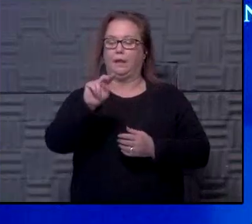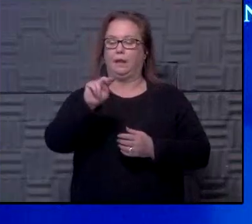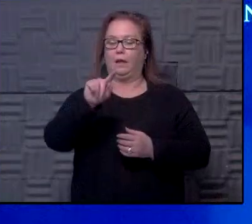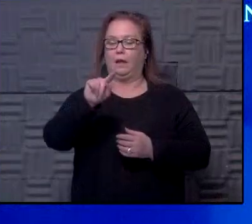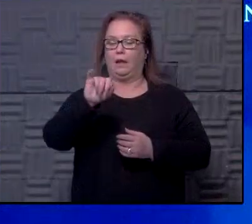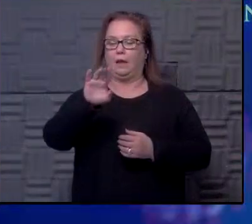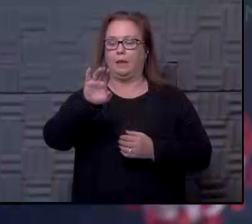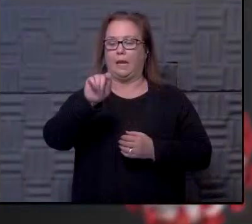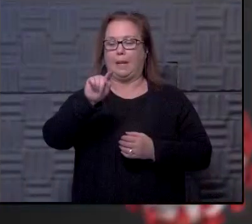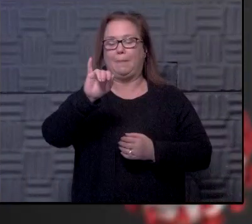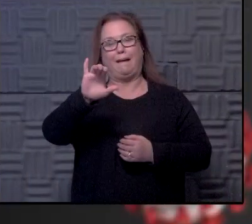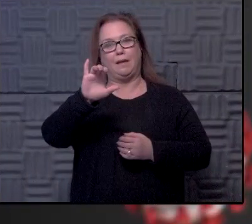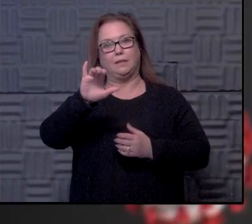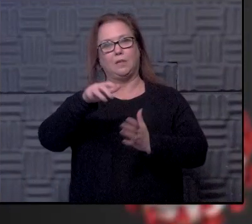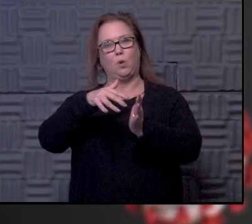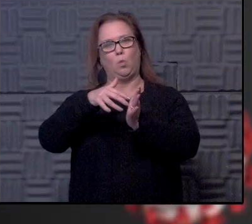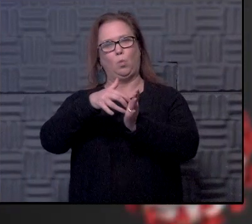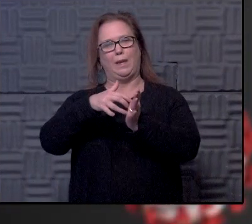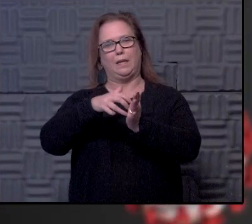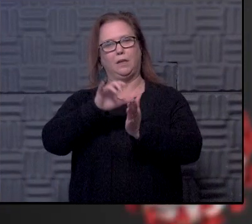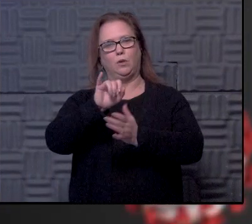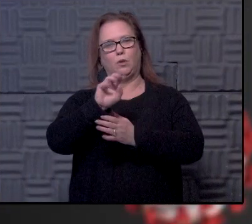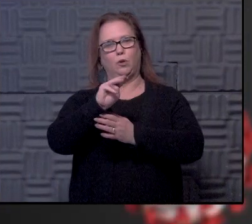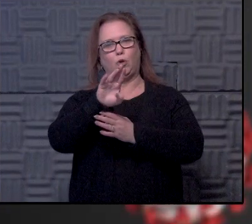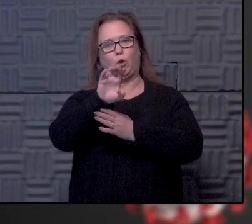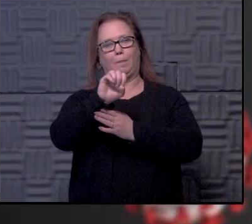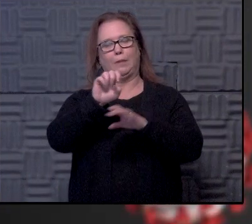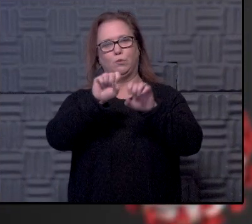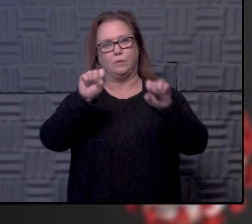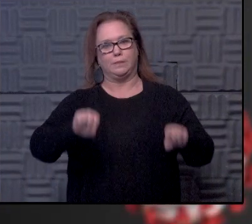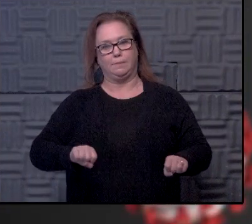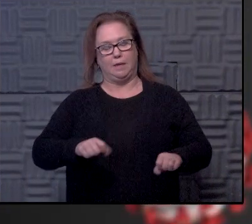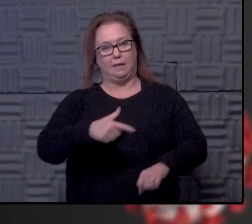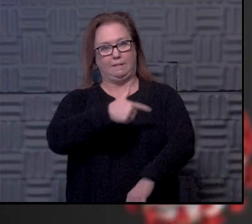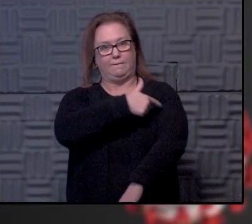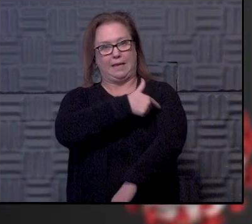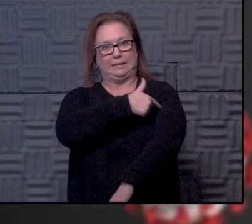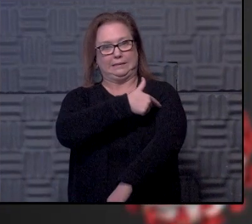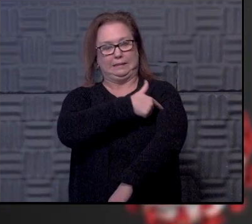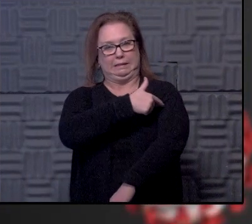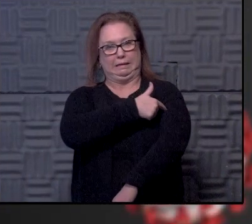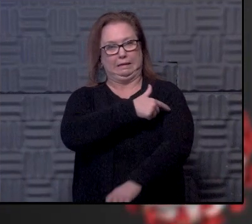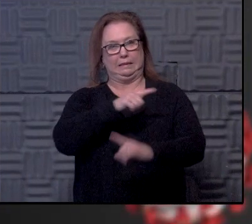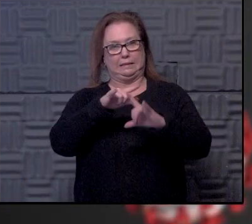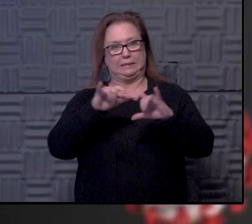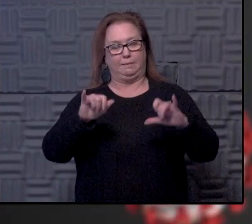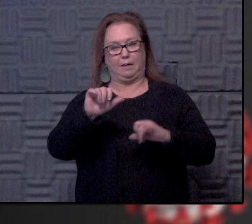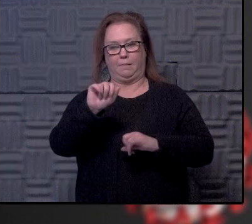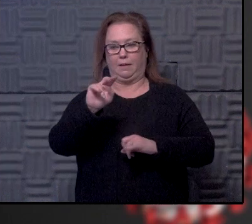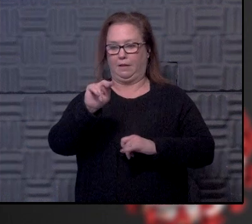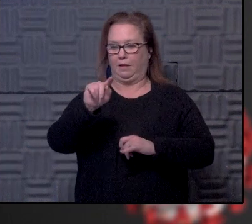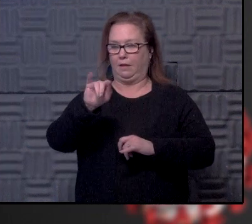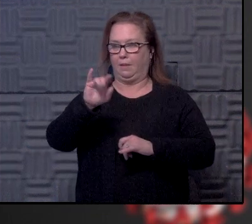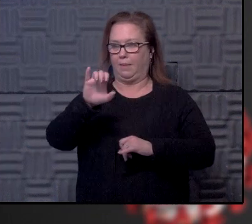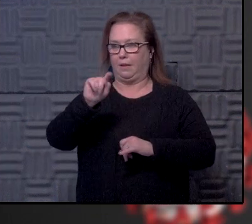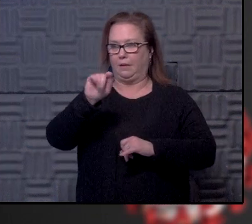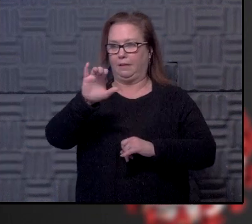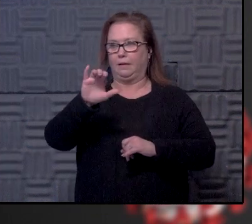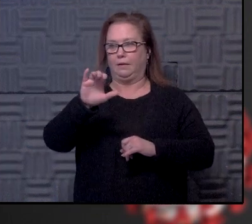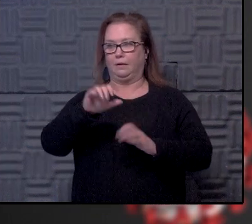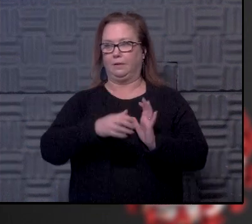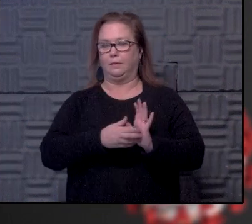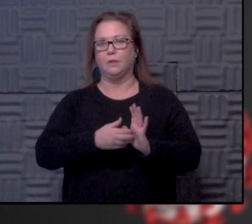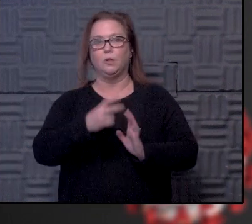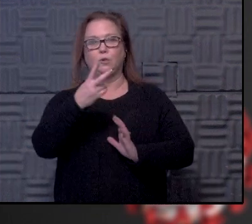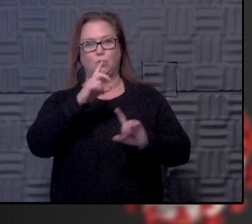the immune system. Is it okay to get the vaccine while taking antibiotics? Hawkeye, I think we're safe on this one. 2 questions